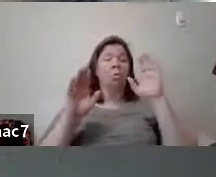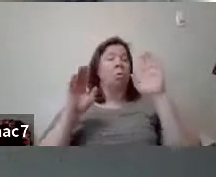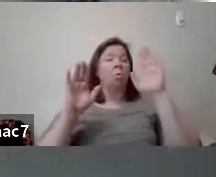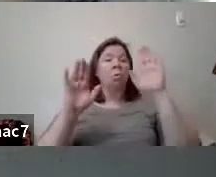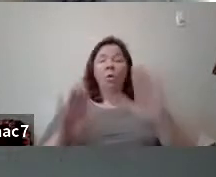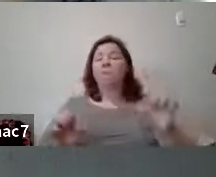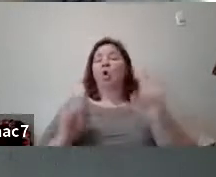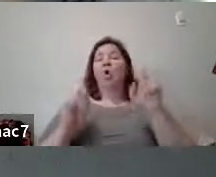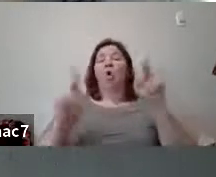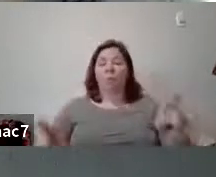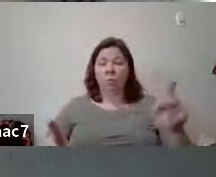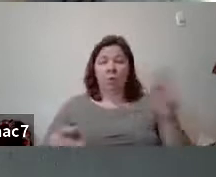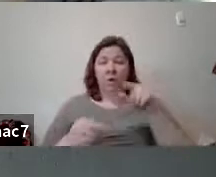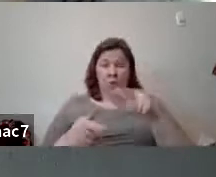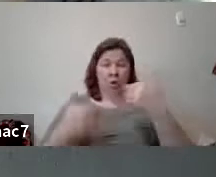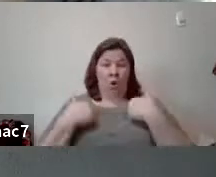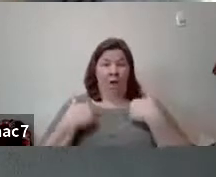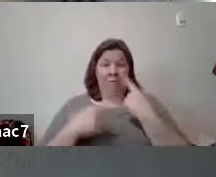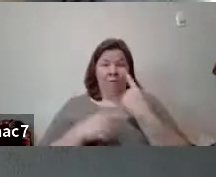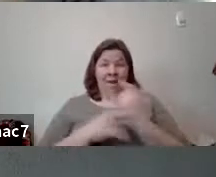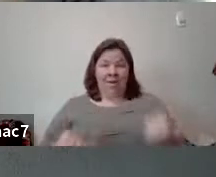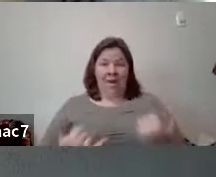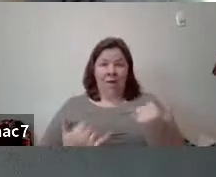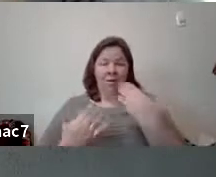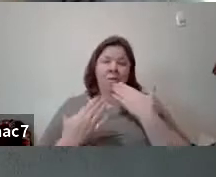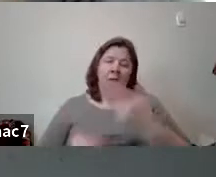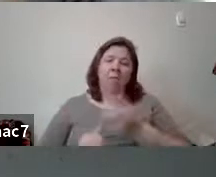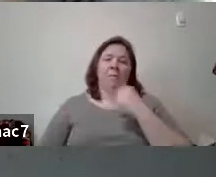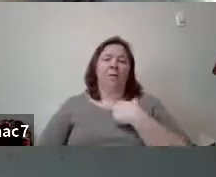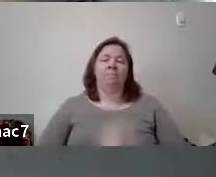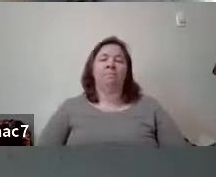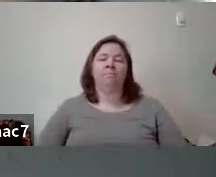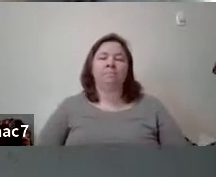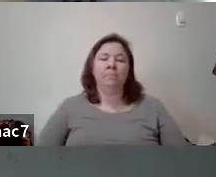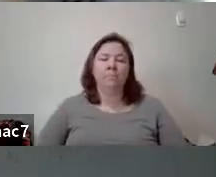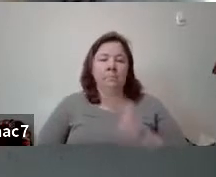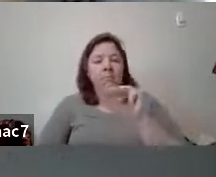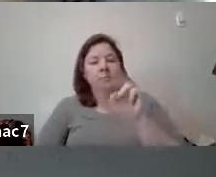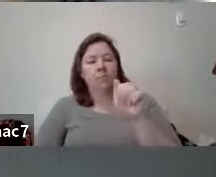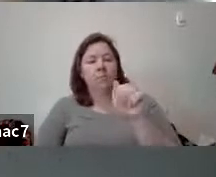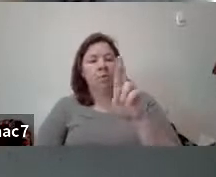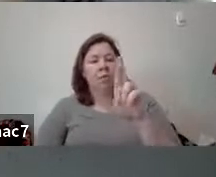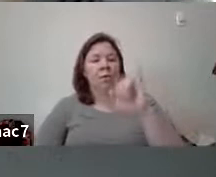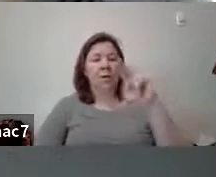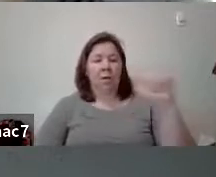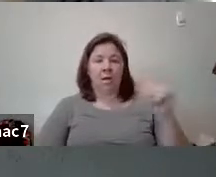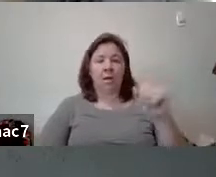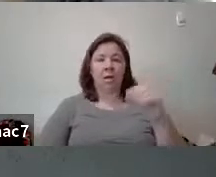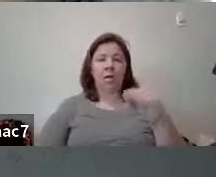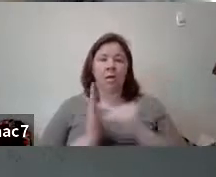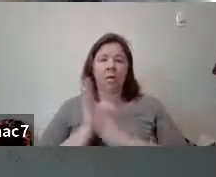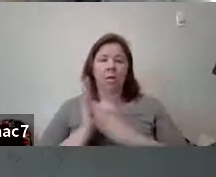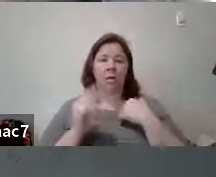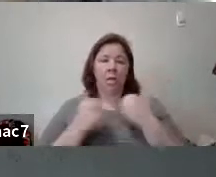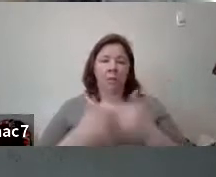you have in the palm of your hands. Thank you from me. Maureen, I put a note out yesterday that said, I'm